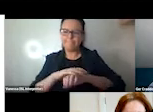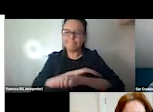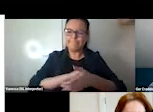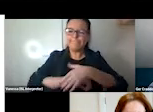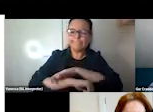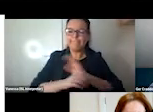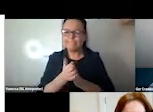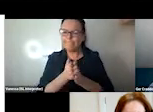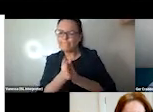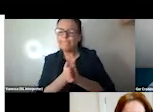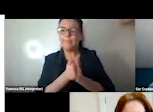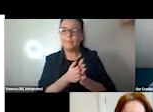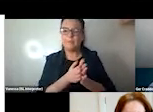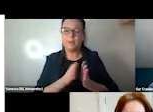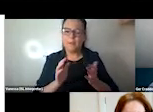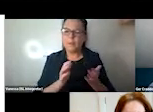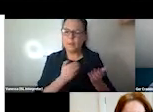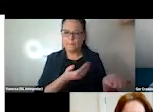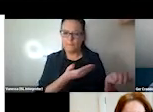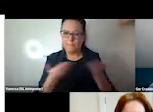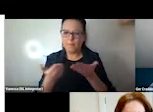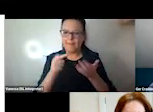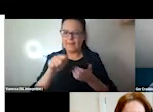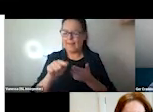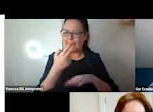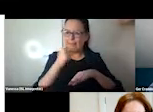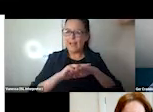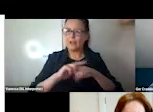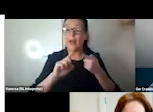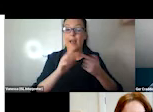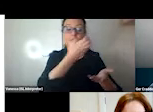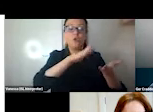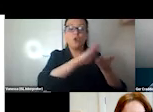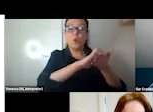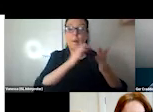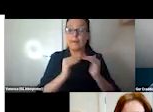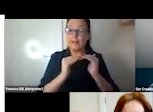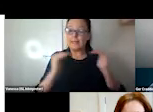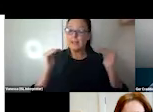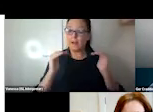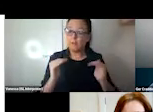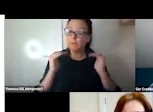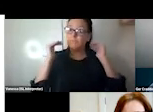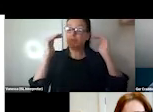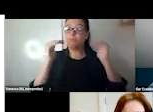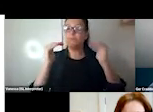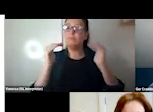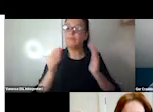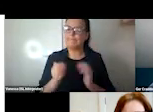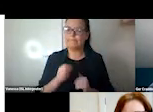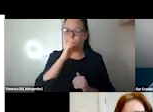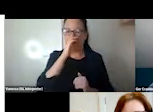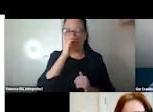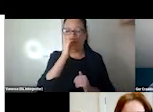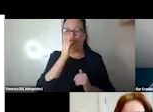on bringing this national and European standard to life. So we're delighted with the group here this